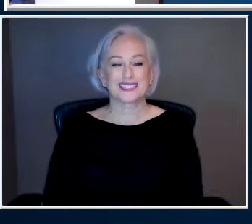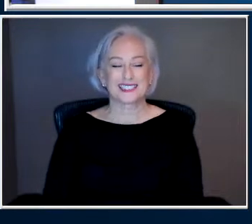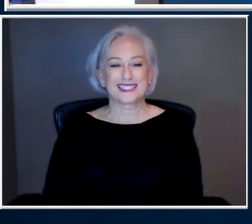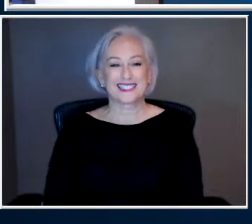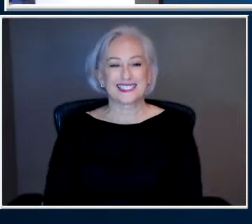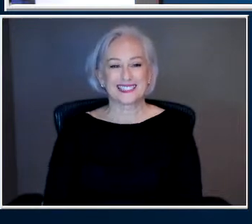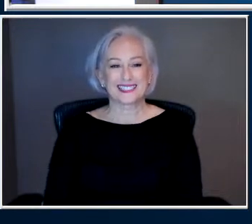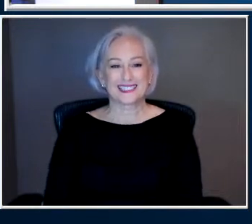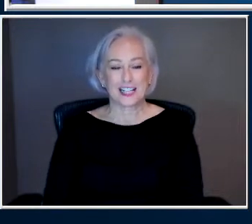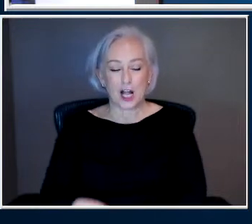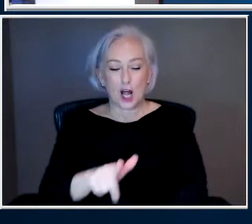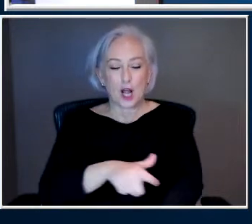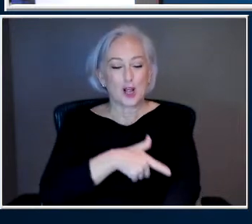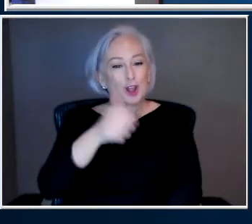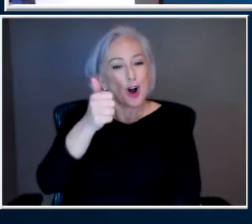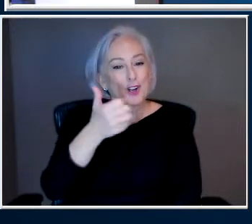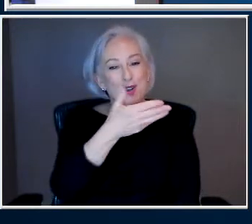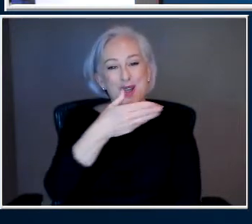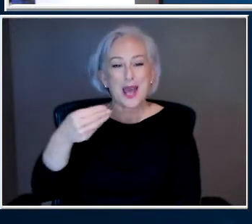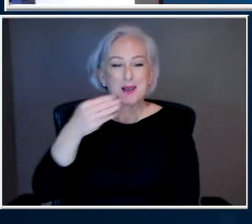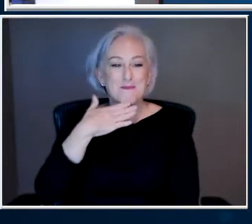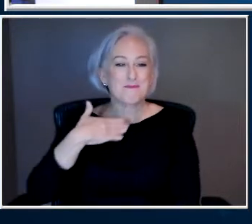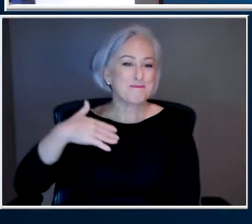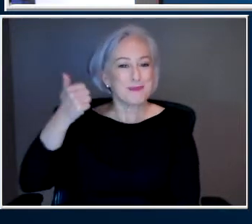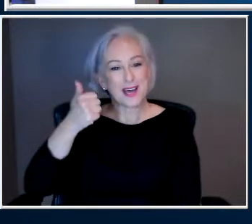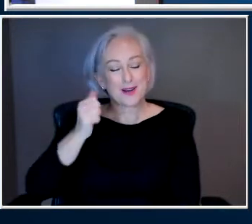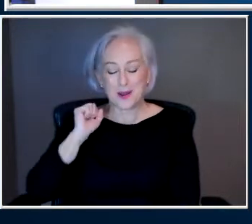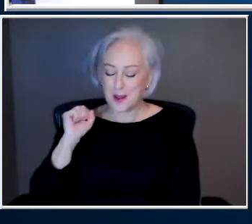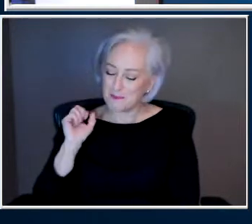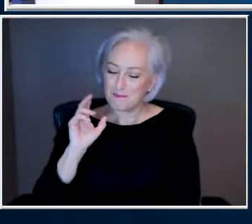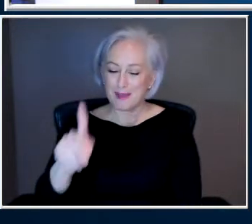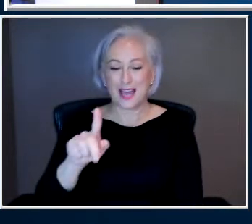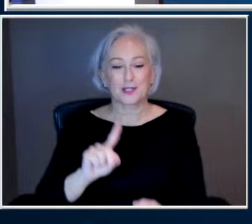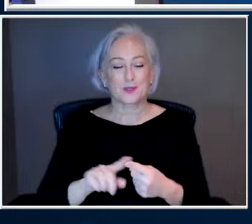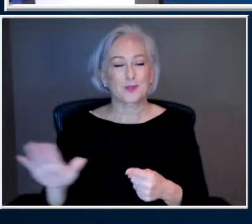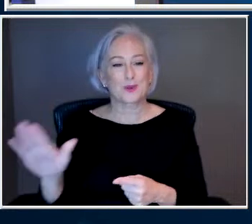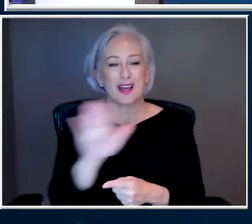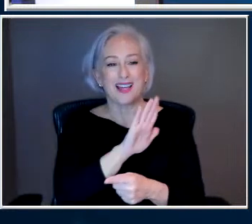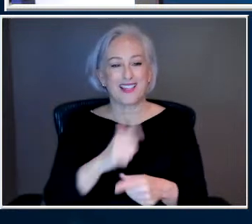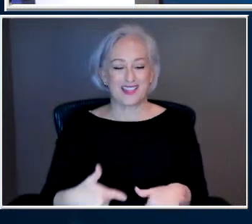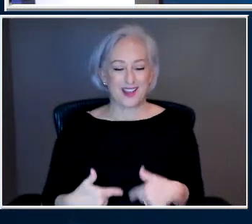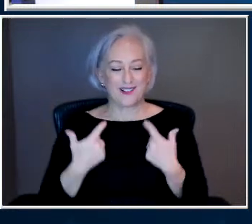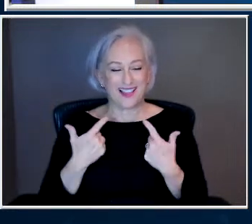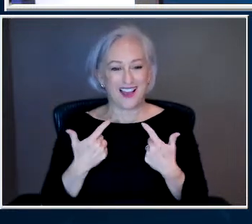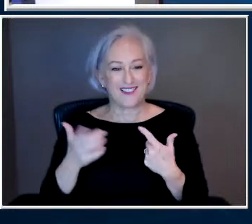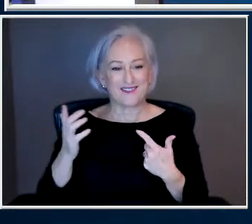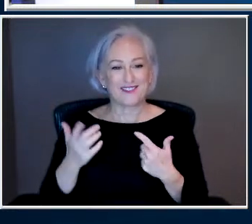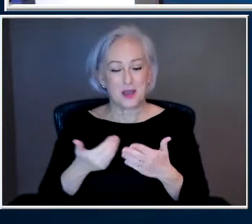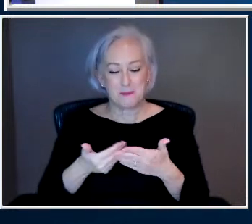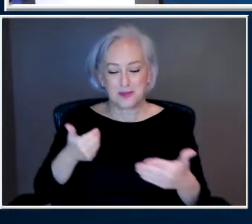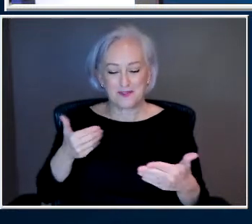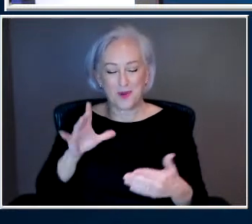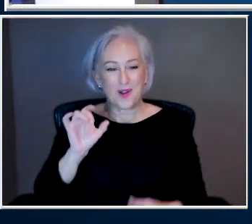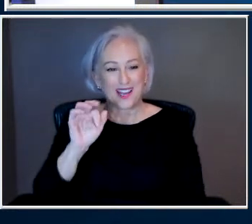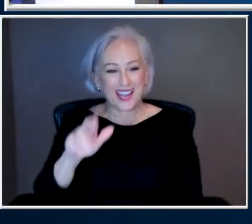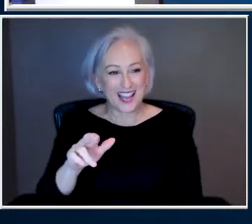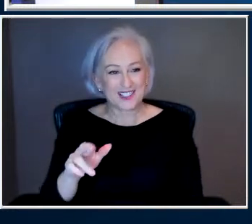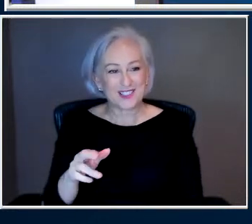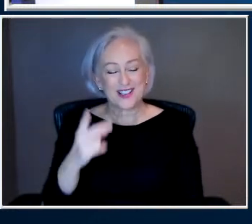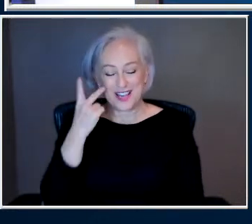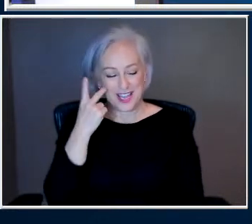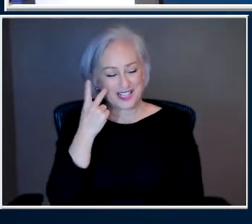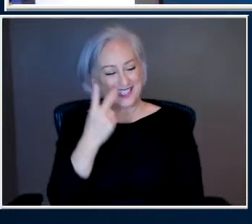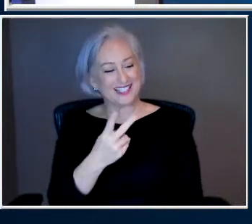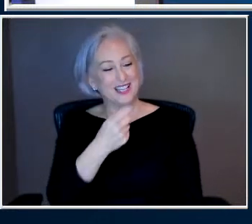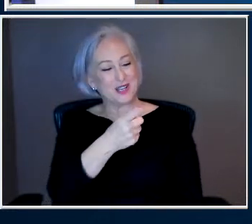Longer and better, and then get back to the lives that they were already living, and you're a walking, breathing example of that.